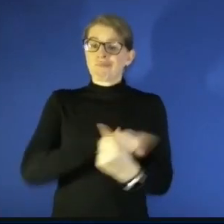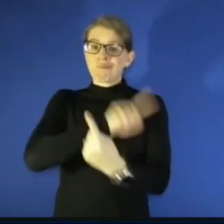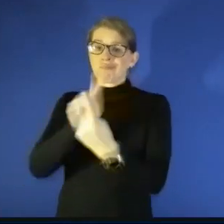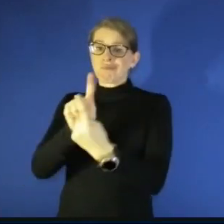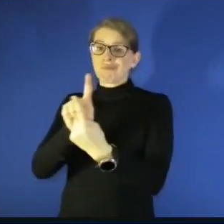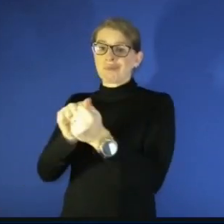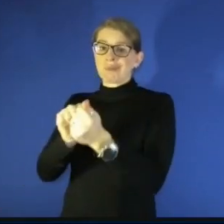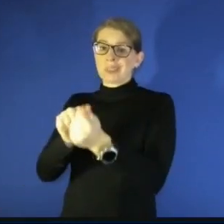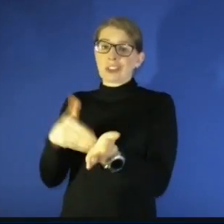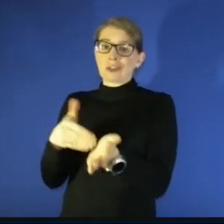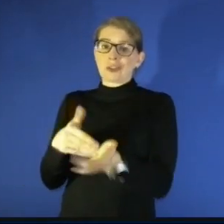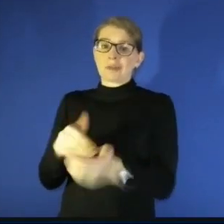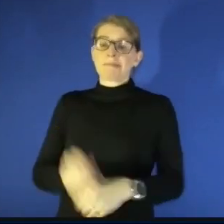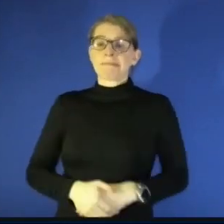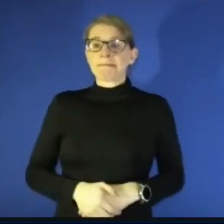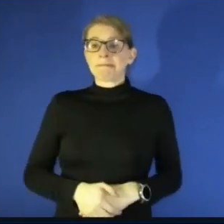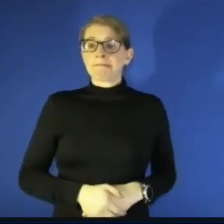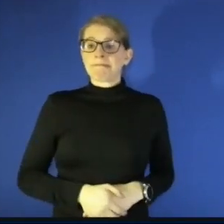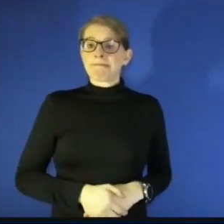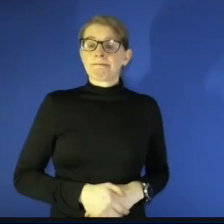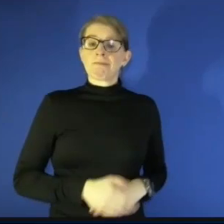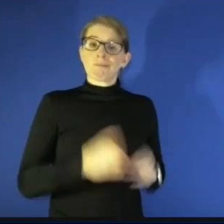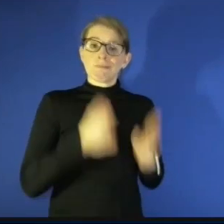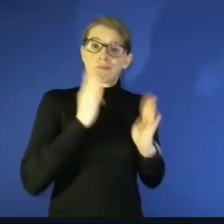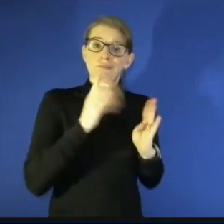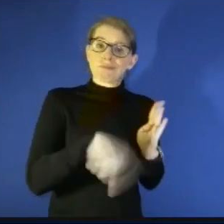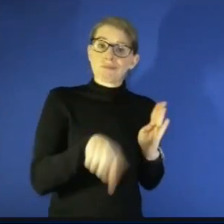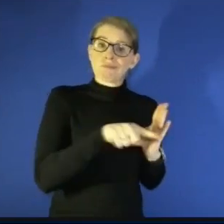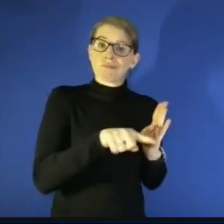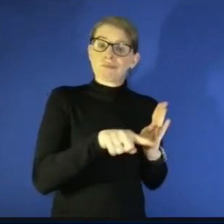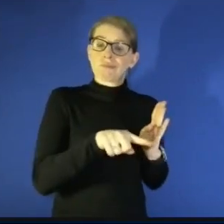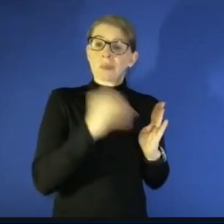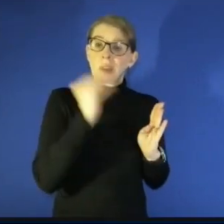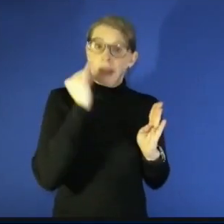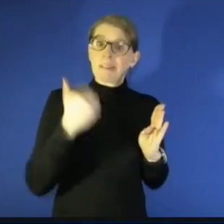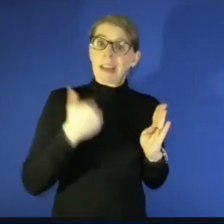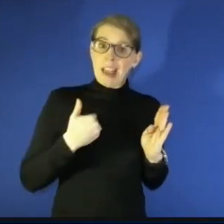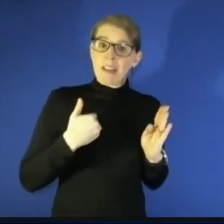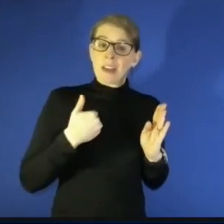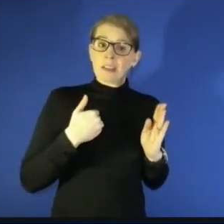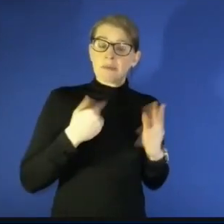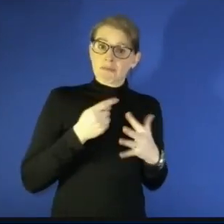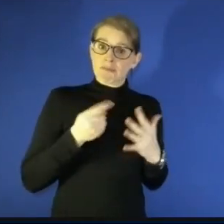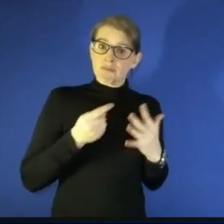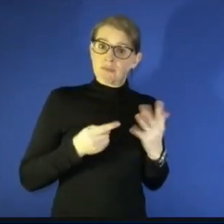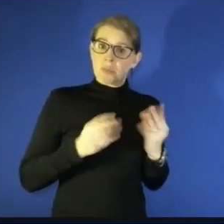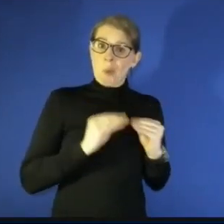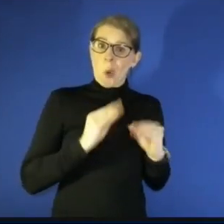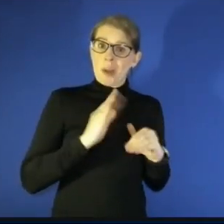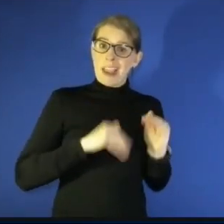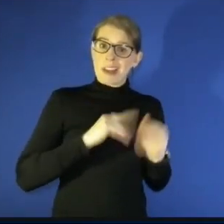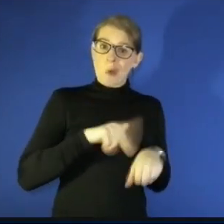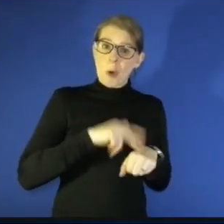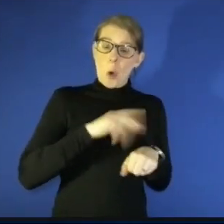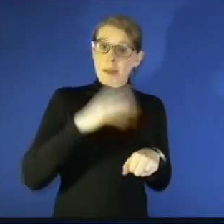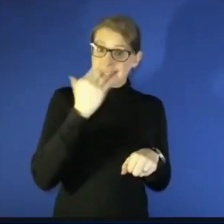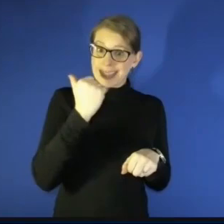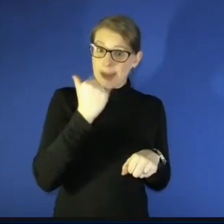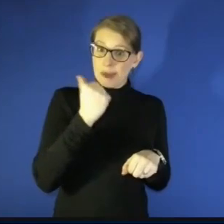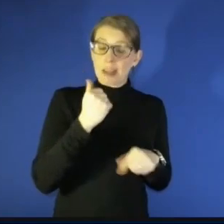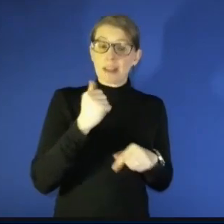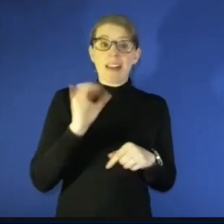So just listen to them, and if they are having multiple more than normal or sleeping, like Dr. Ebersole